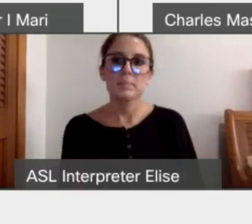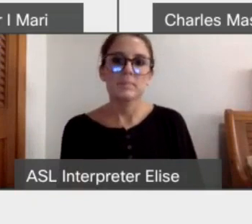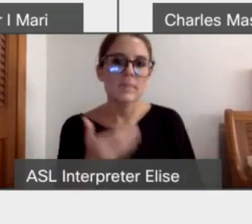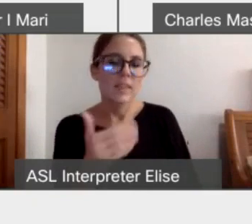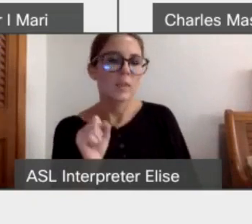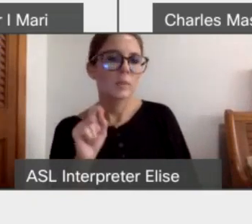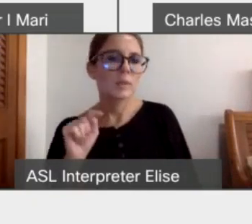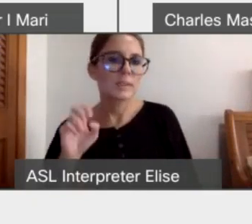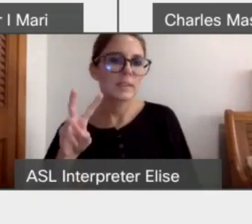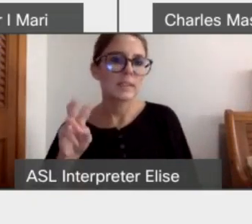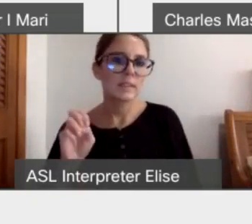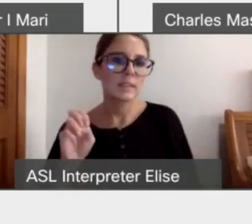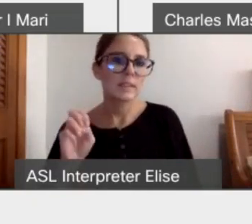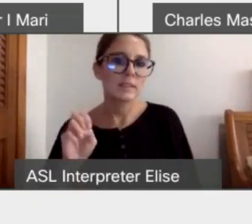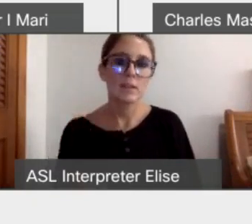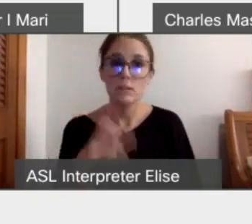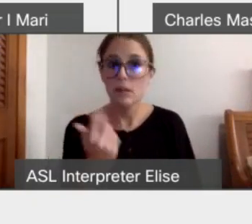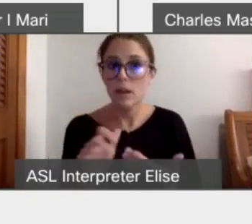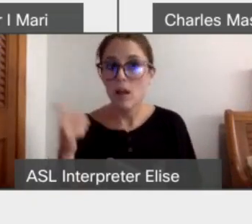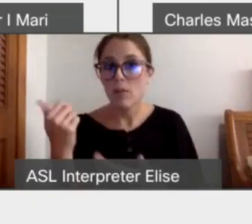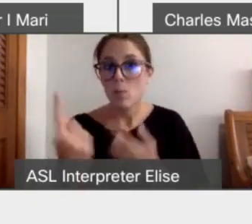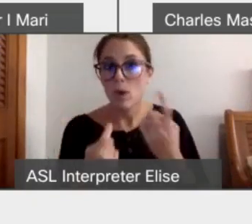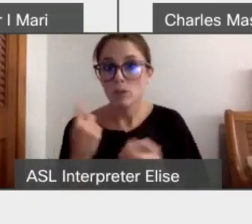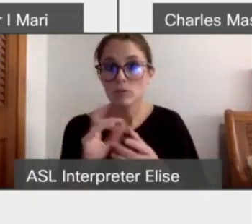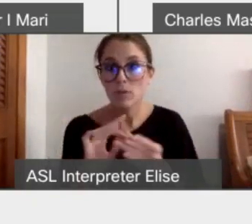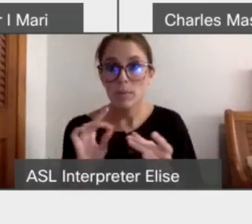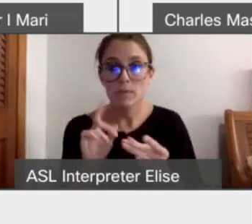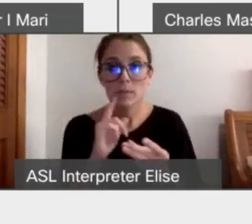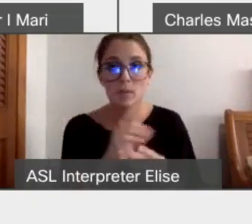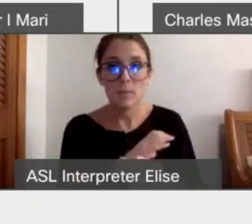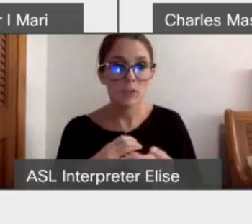Steve. Any other questions or comments for the commissioner?